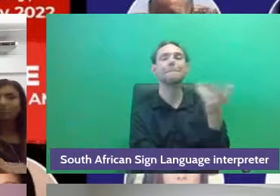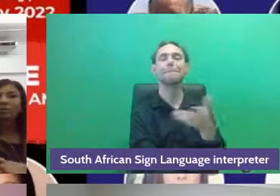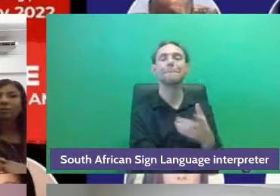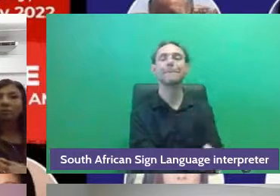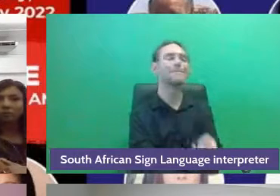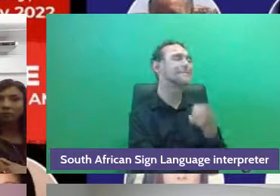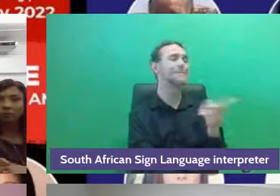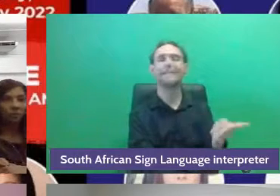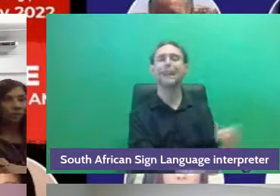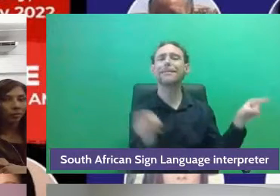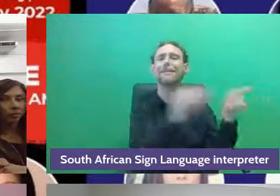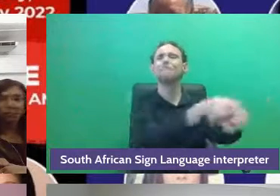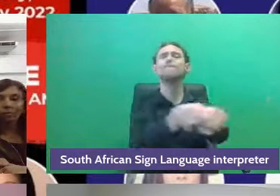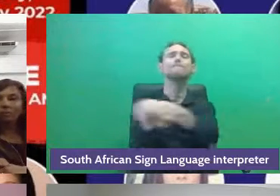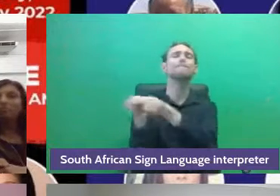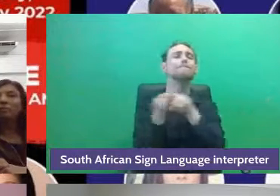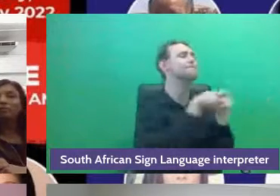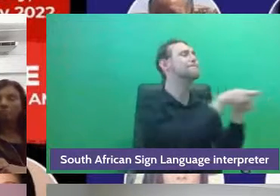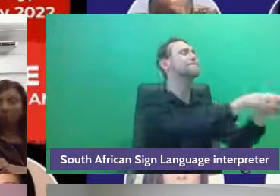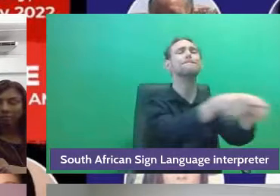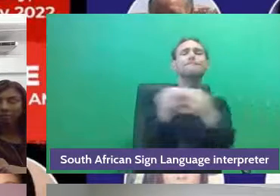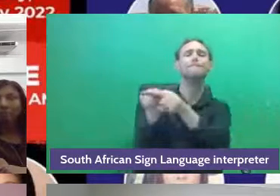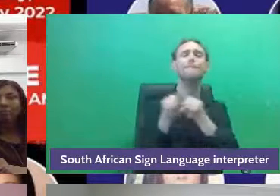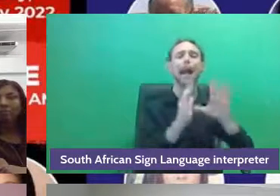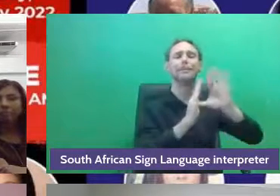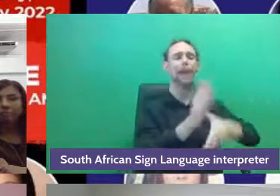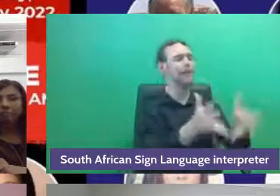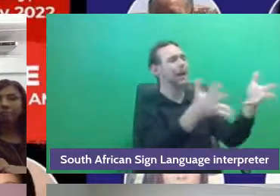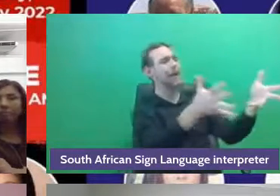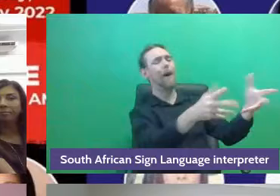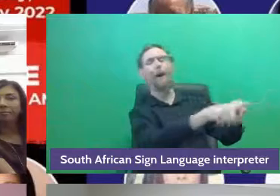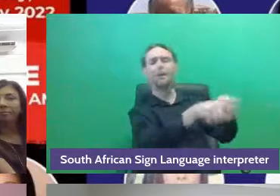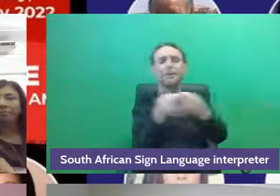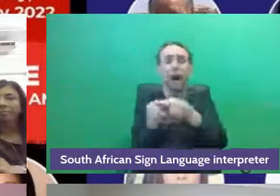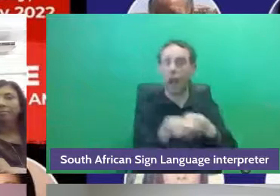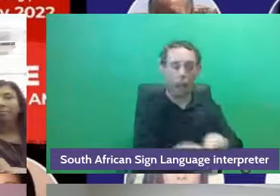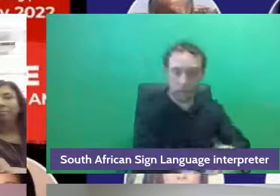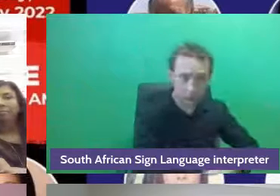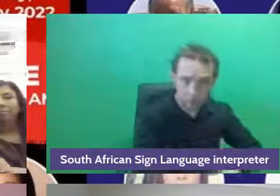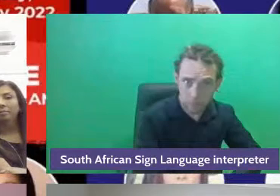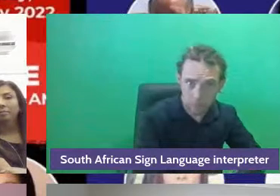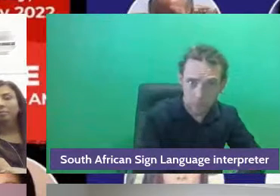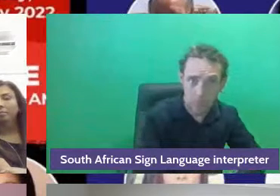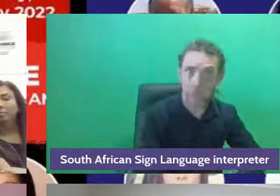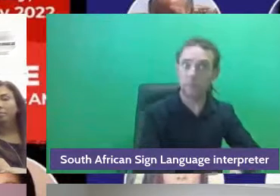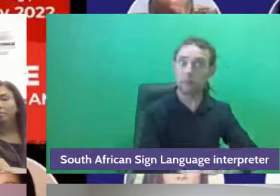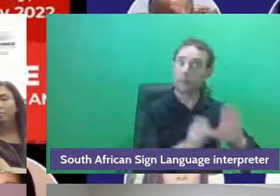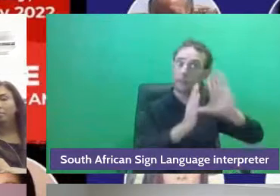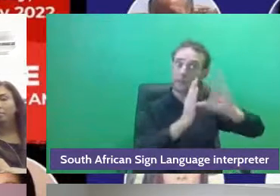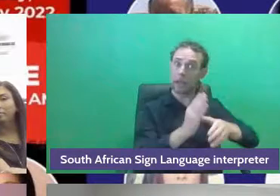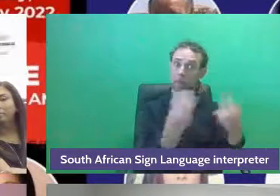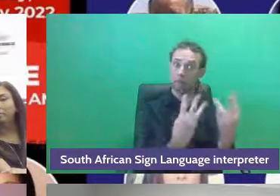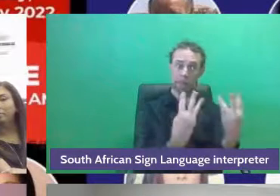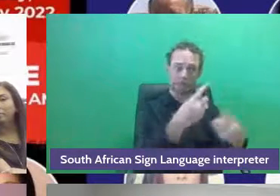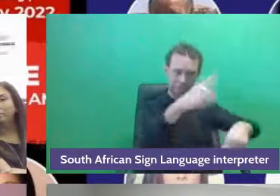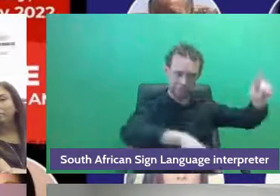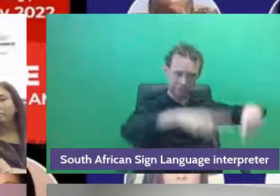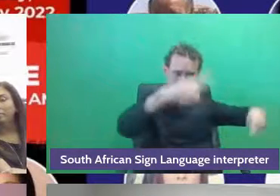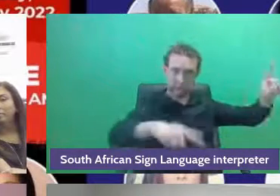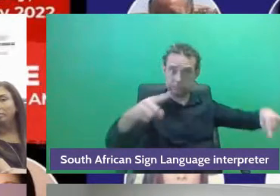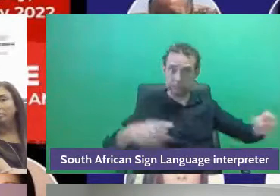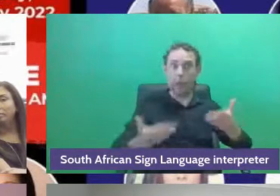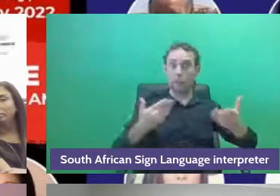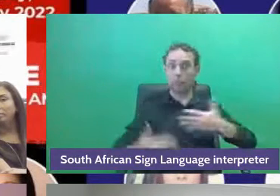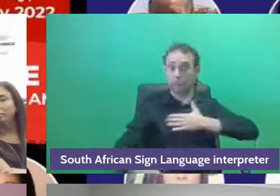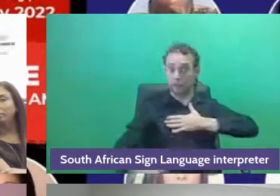group, right? We are very diverse and therefore we have diverse experiences. I may be a young Black woman with a